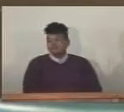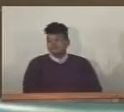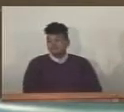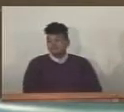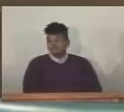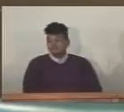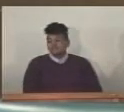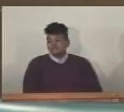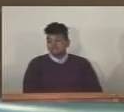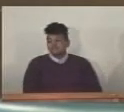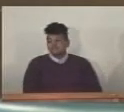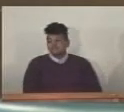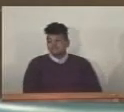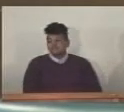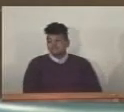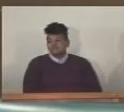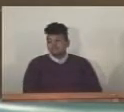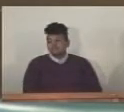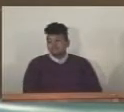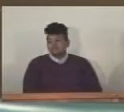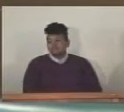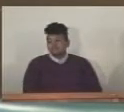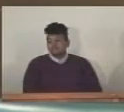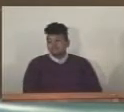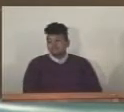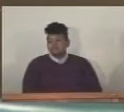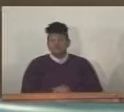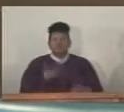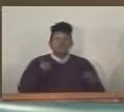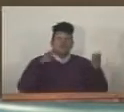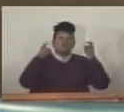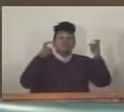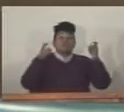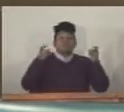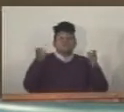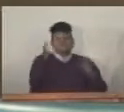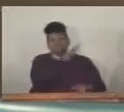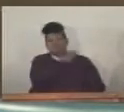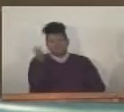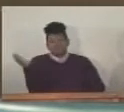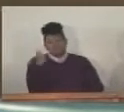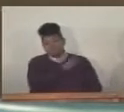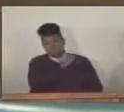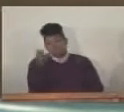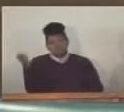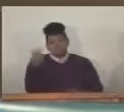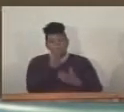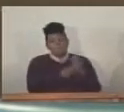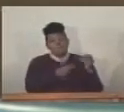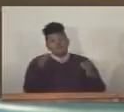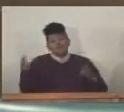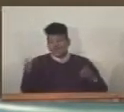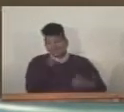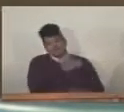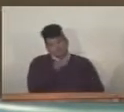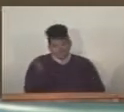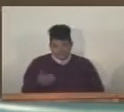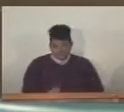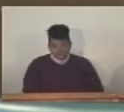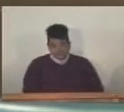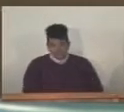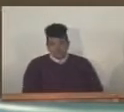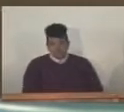We've had it under the administrations from both sides of the House and of the Senate. Yes,